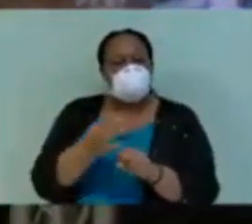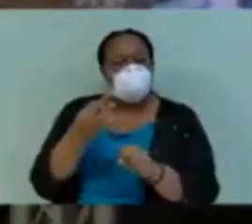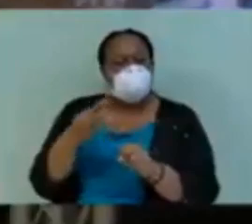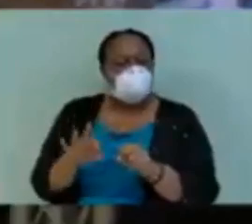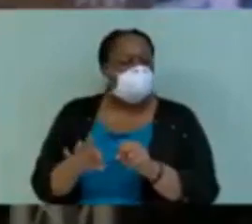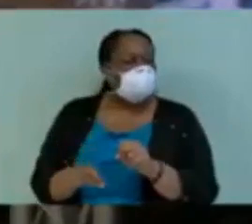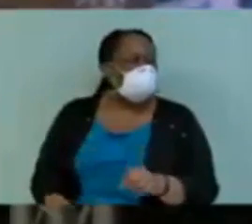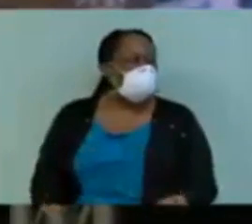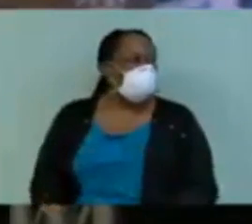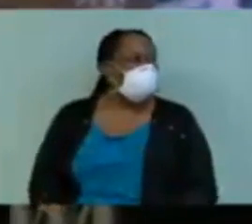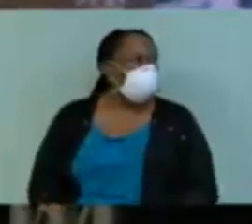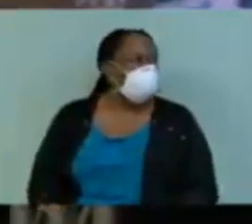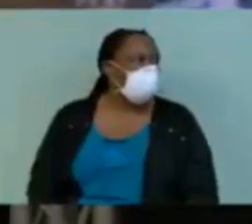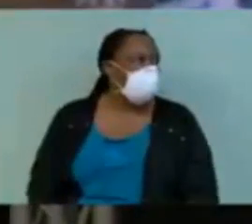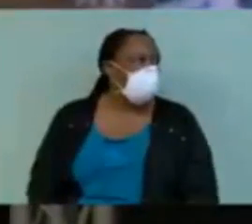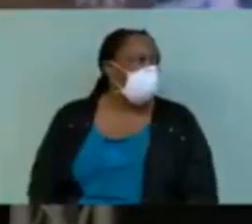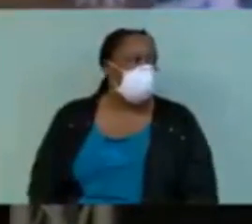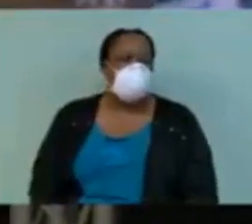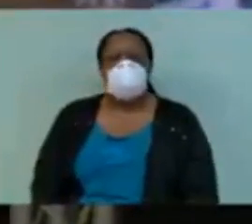Small business owners,